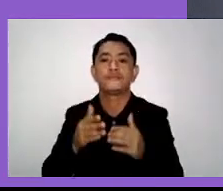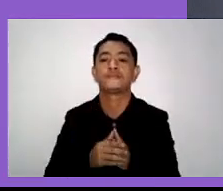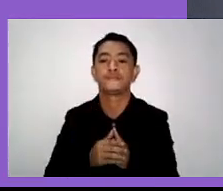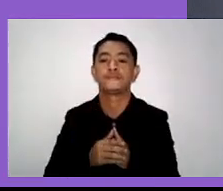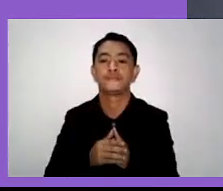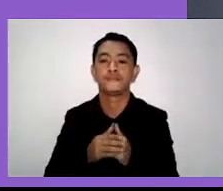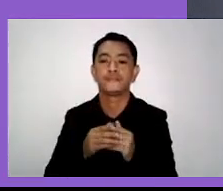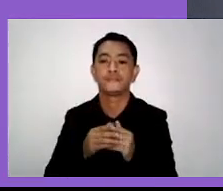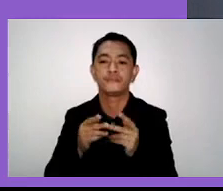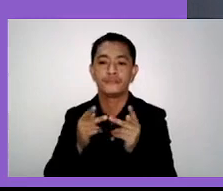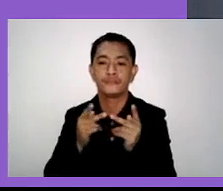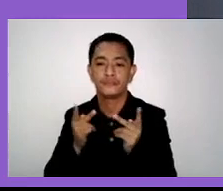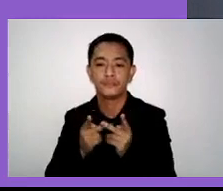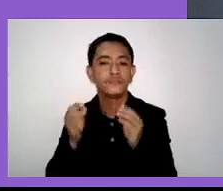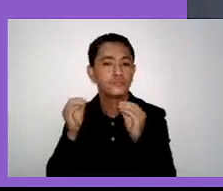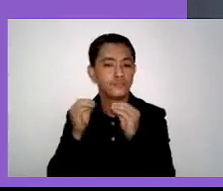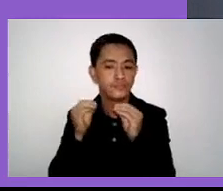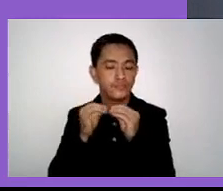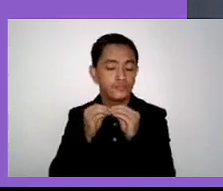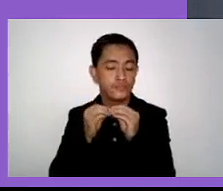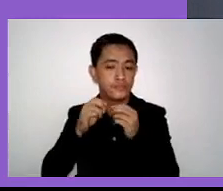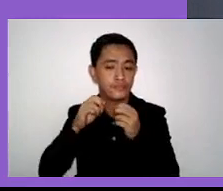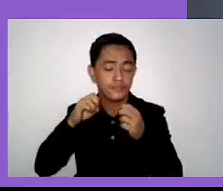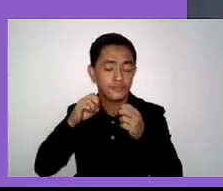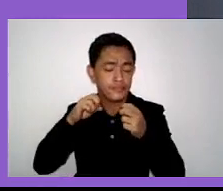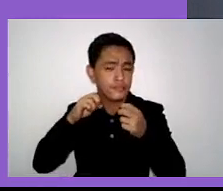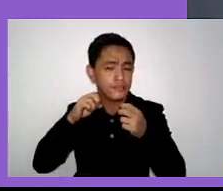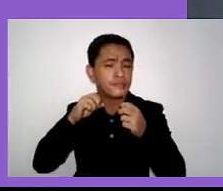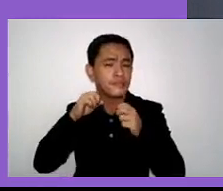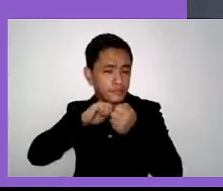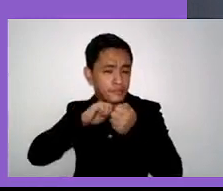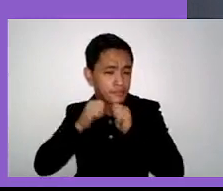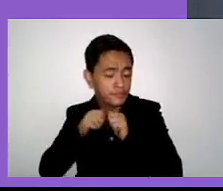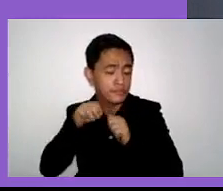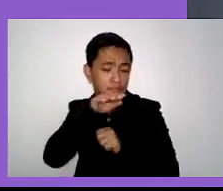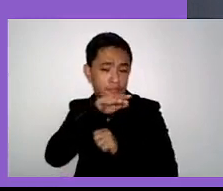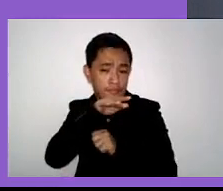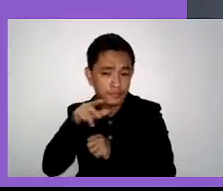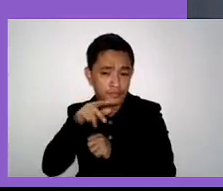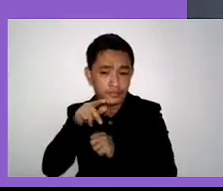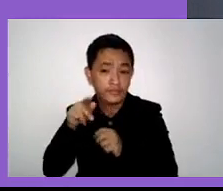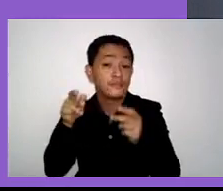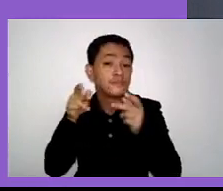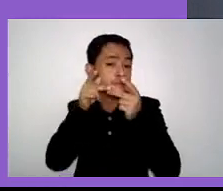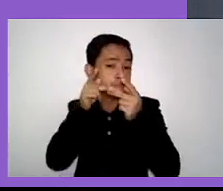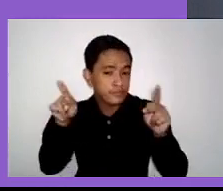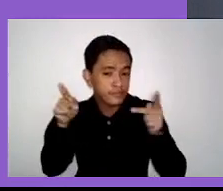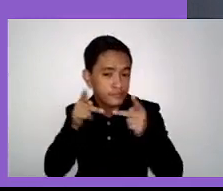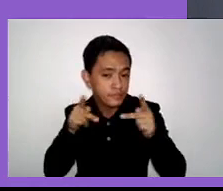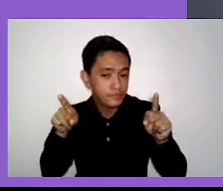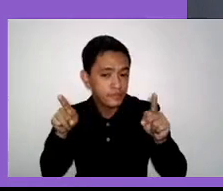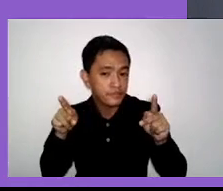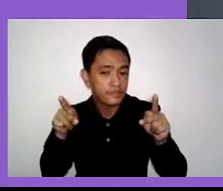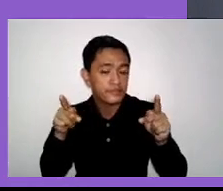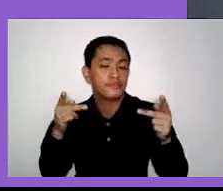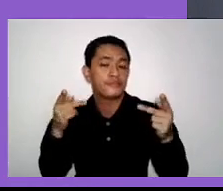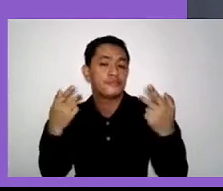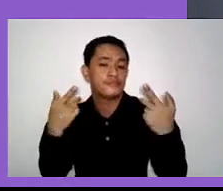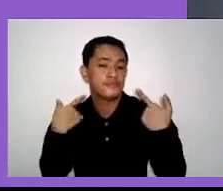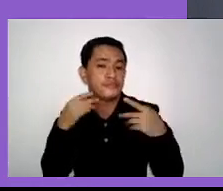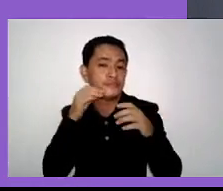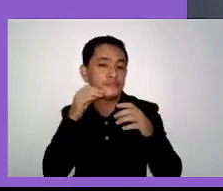Furthermore, struggle to spell accurately at sentence or paragraph level would happen as observed in the next